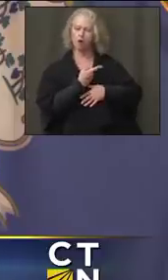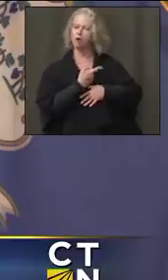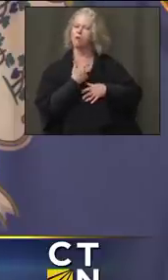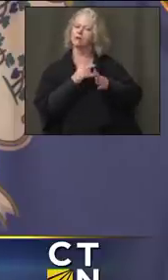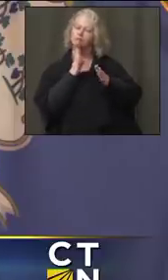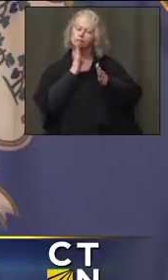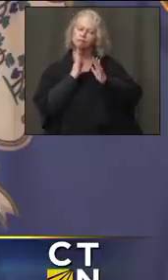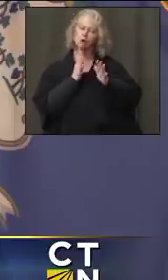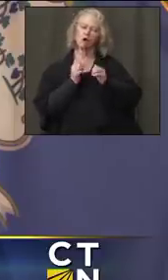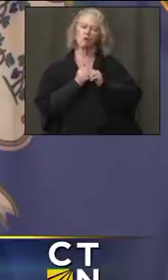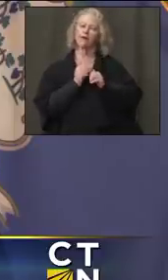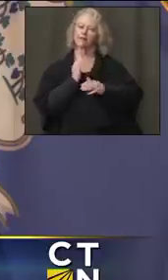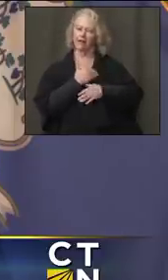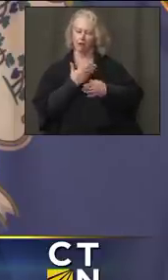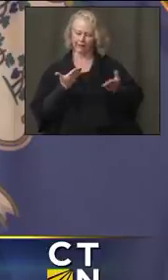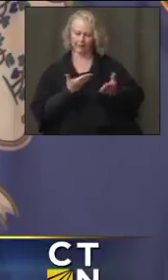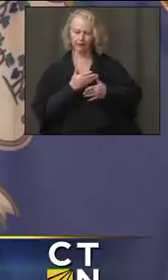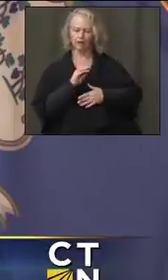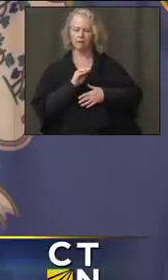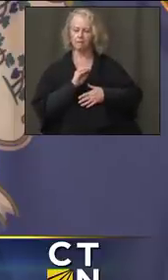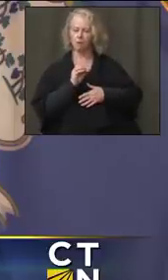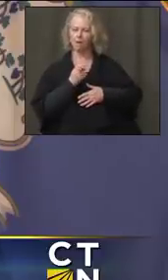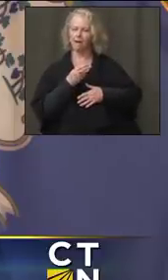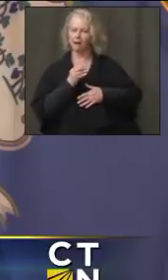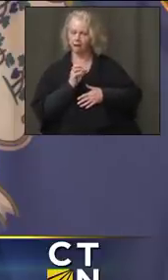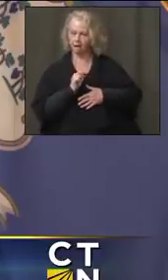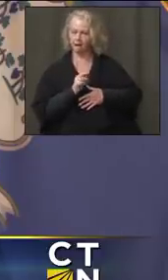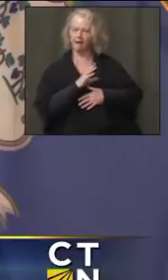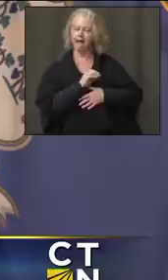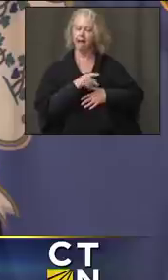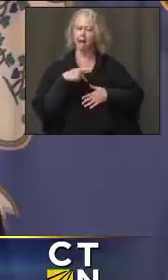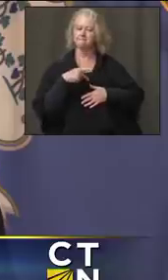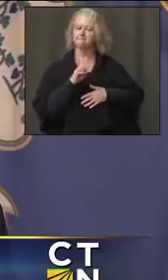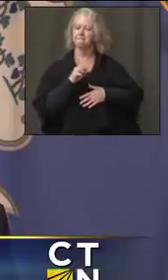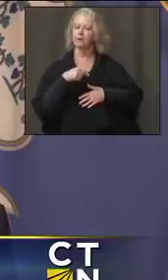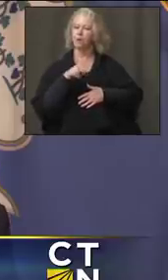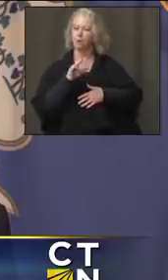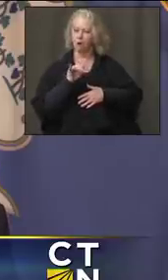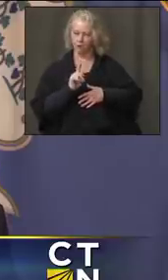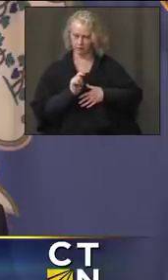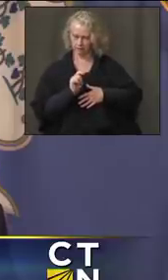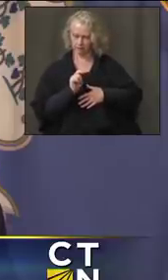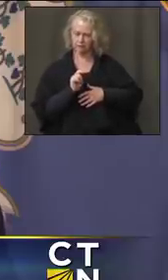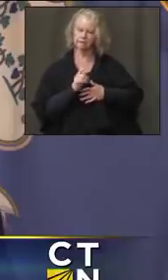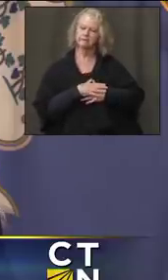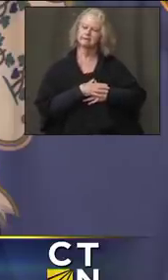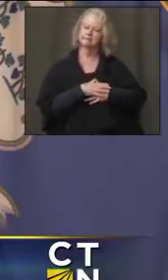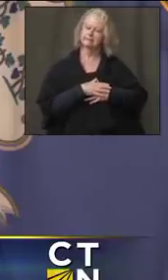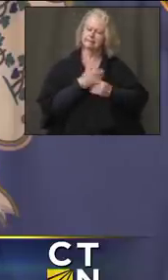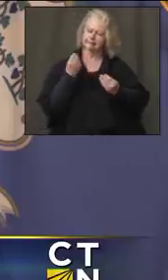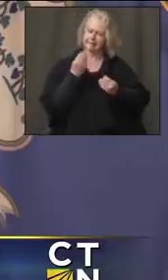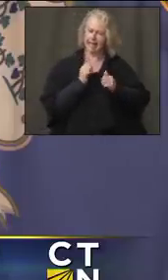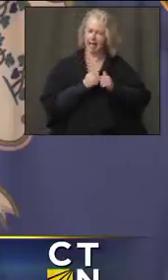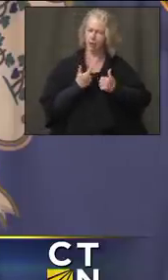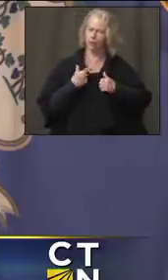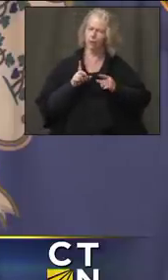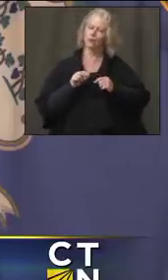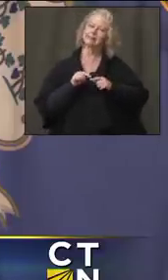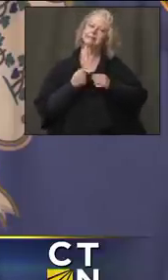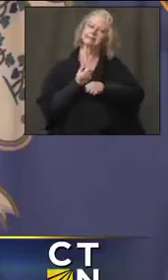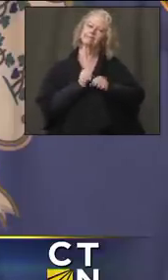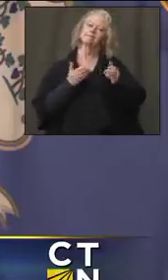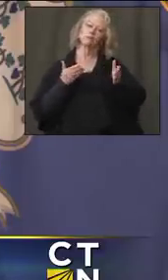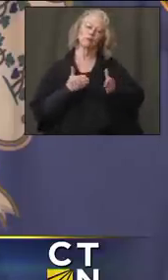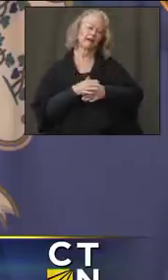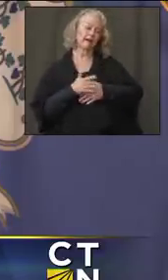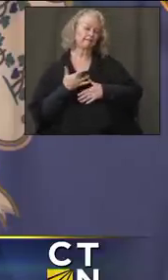conversation with Mohegans and Pequots just the other day, thinking about how we can do this safely. I don't see this